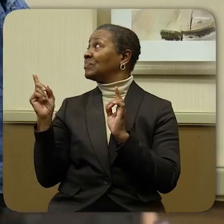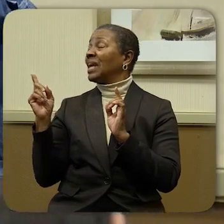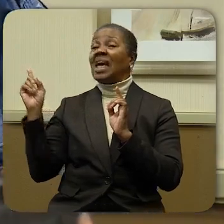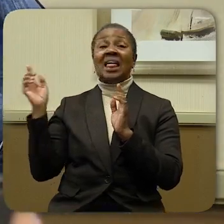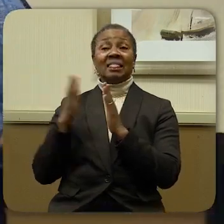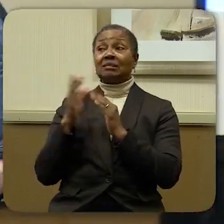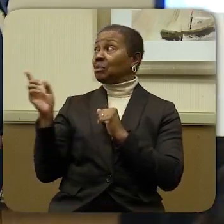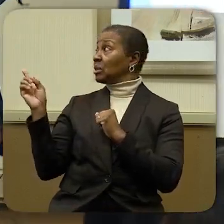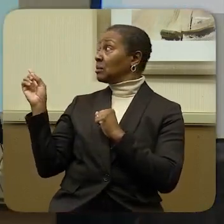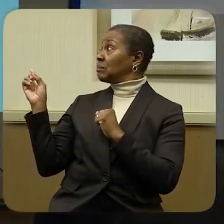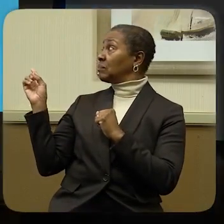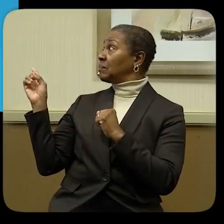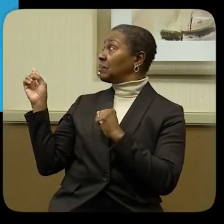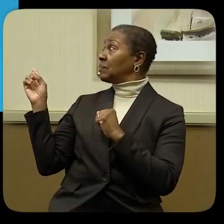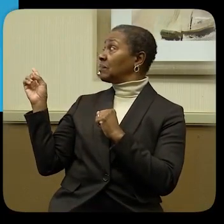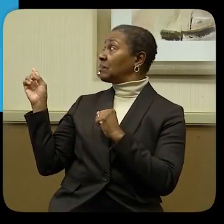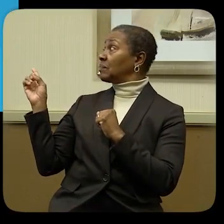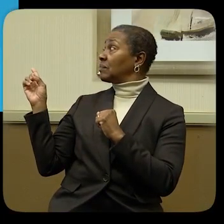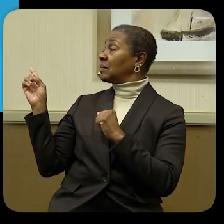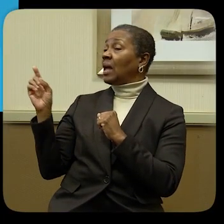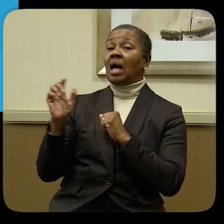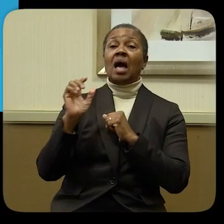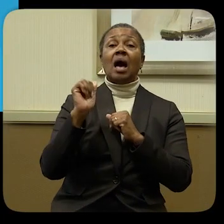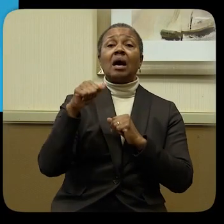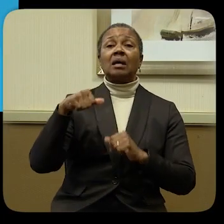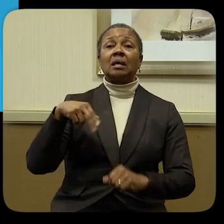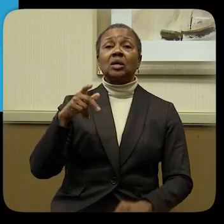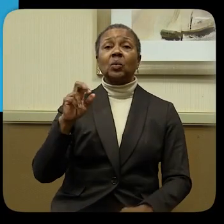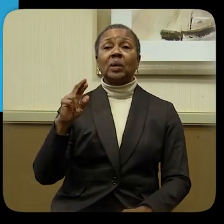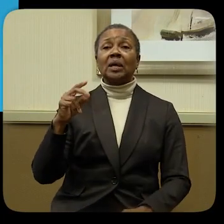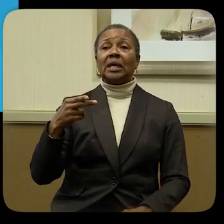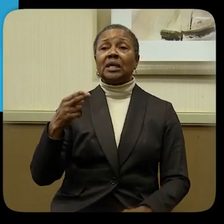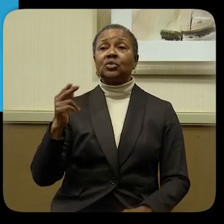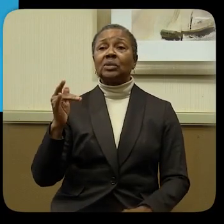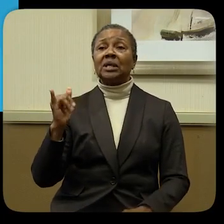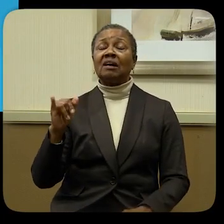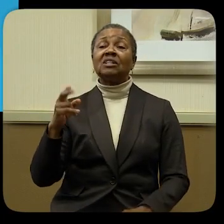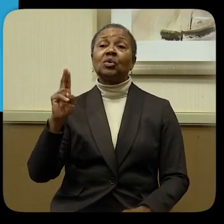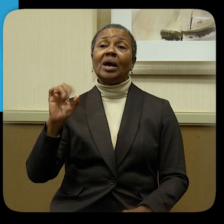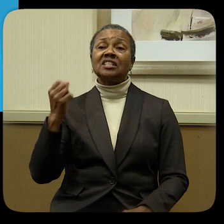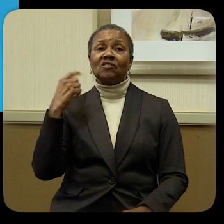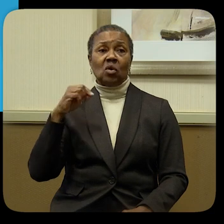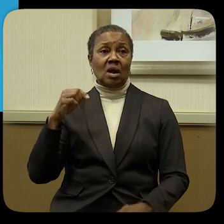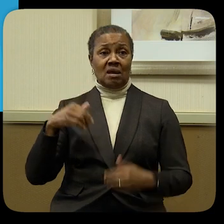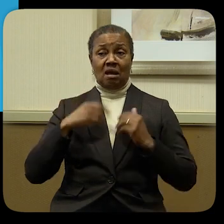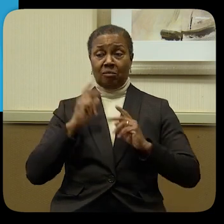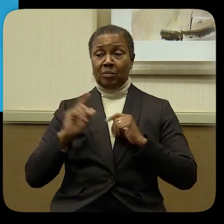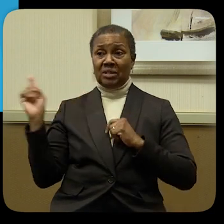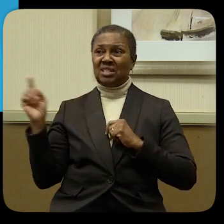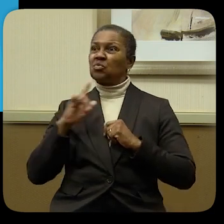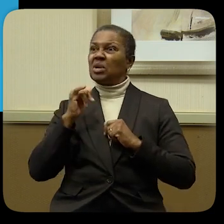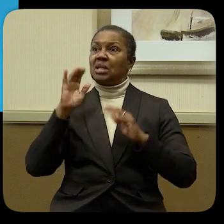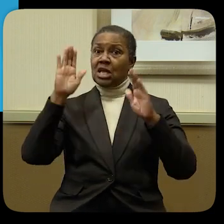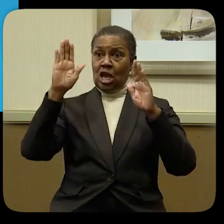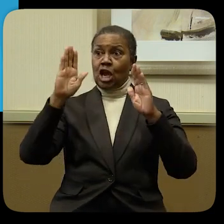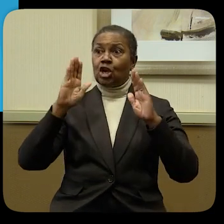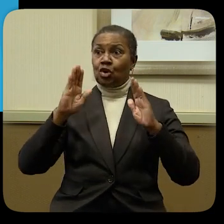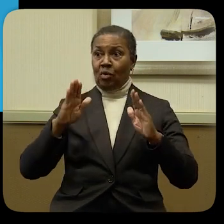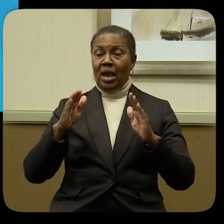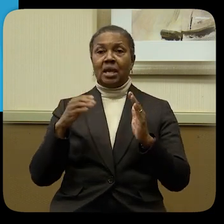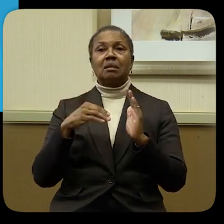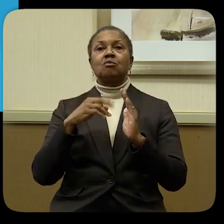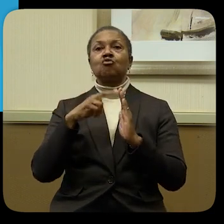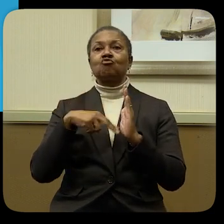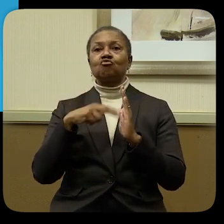This book up here, it's called A Queer History of the United States for Young People. This is a really great